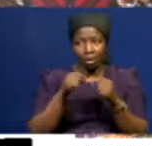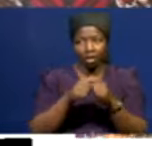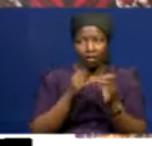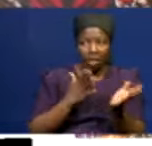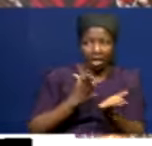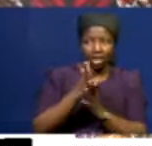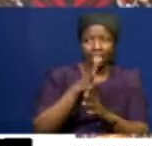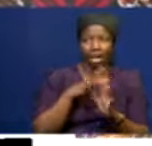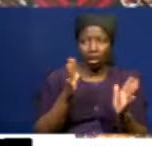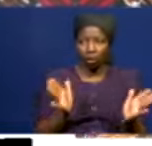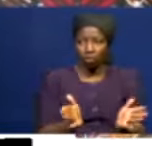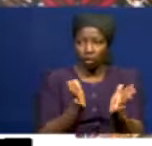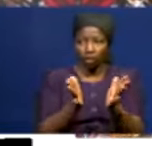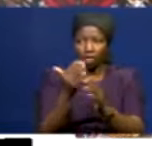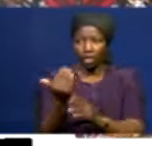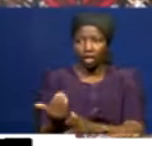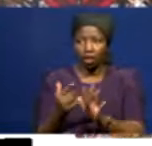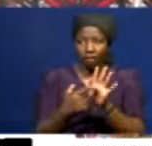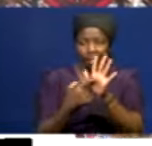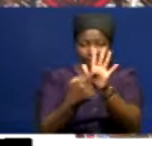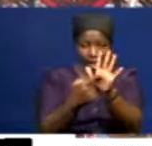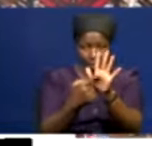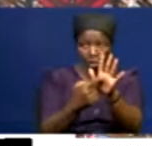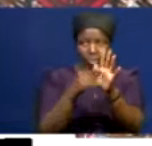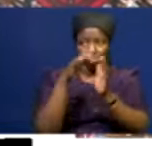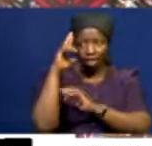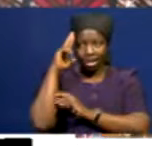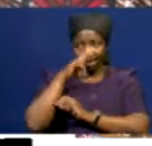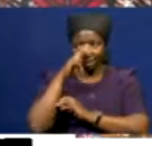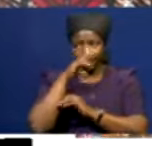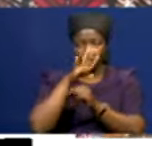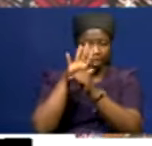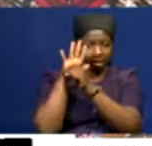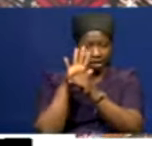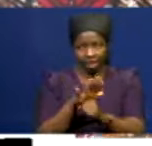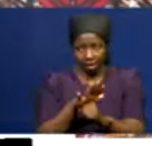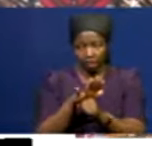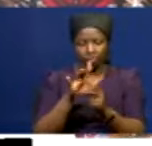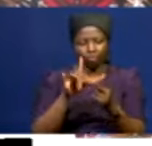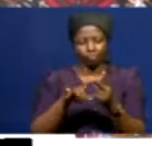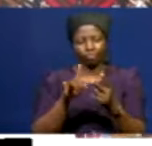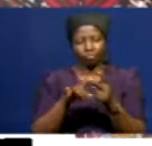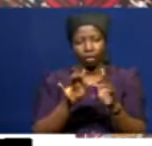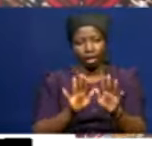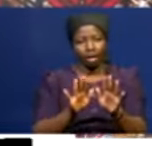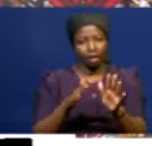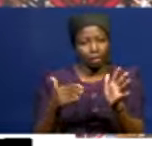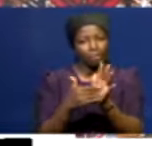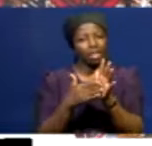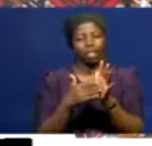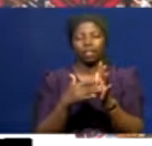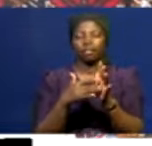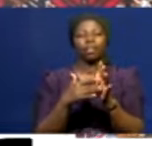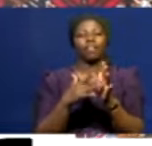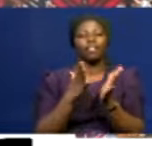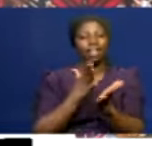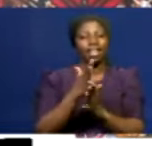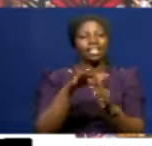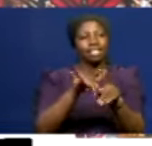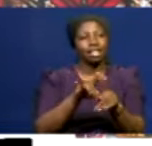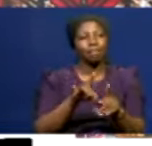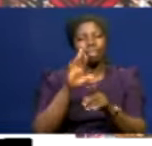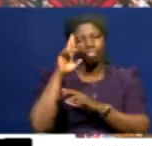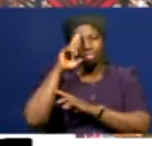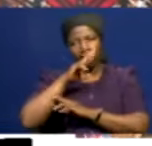of the child. For example, the risk of discrimination, the denial of rights, and the risk of online